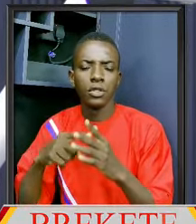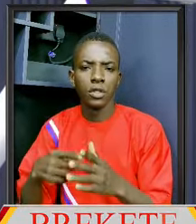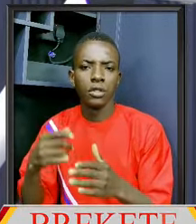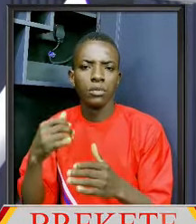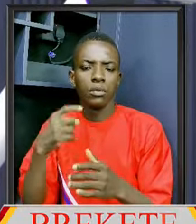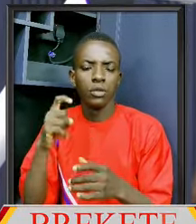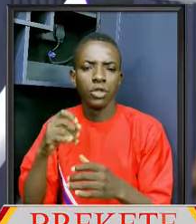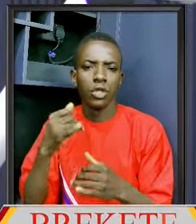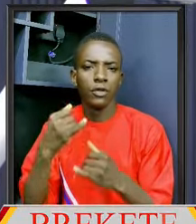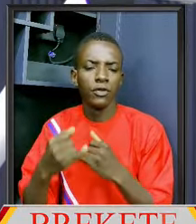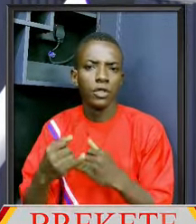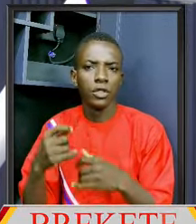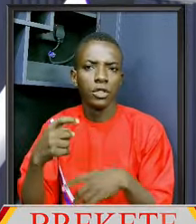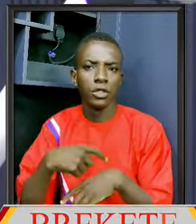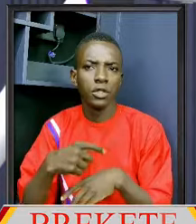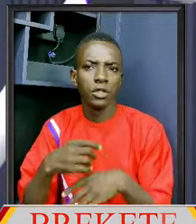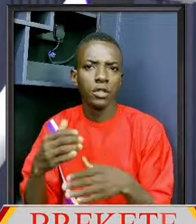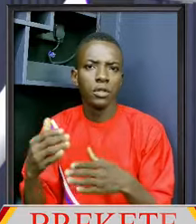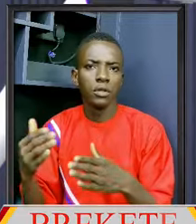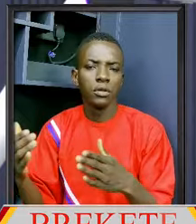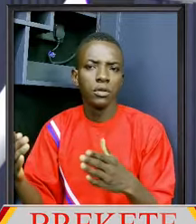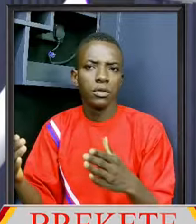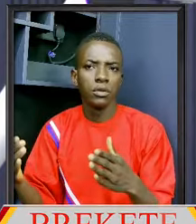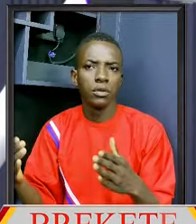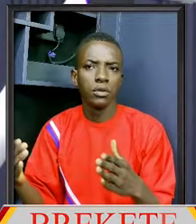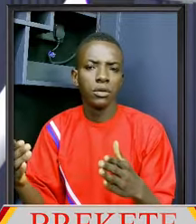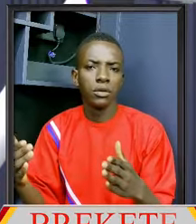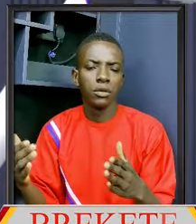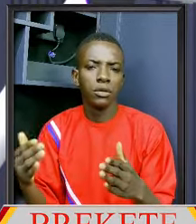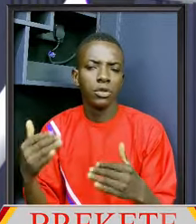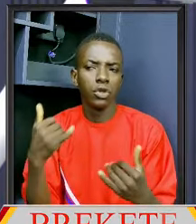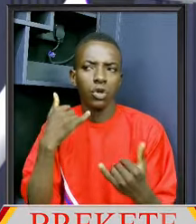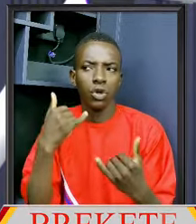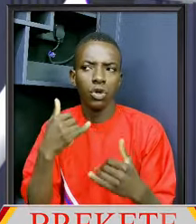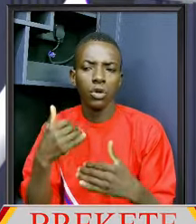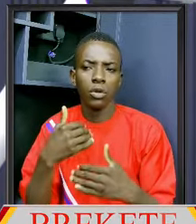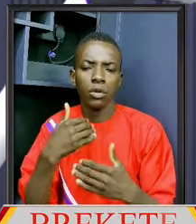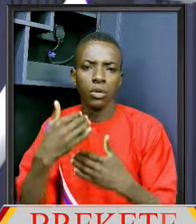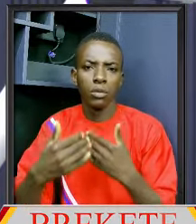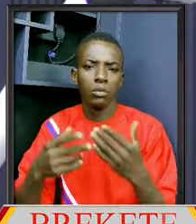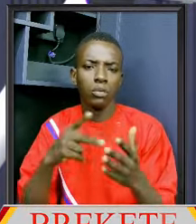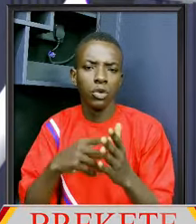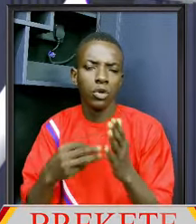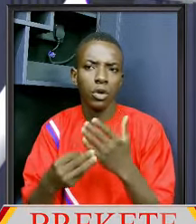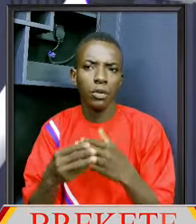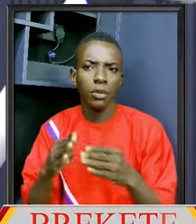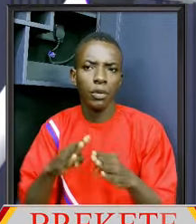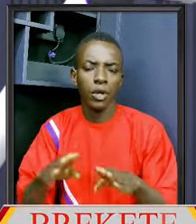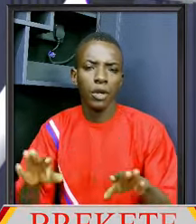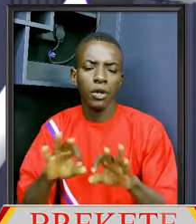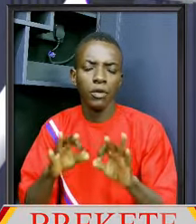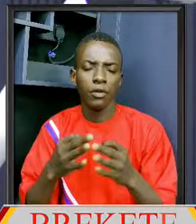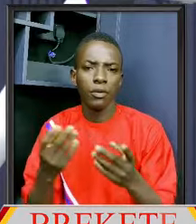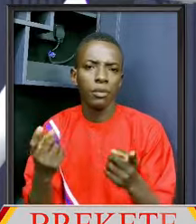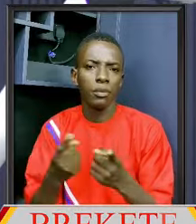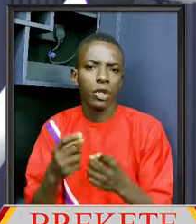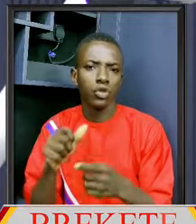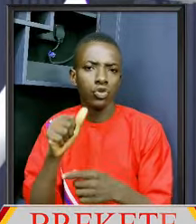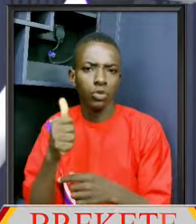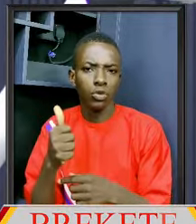get end. So this time, it don't reach make we begin to the pull curtain for the program, Brekete Family. We go